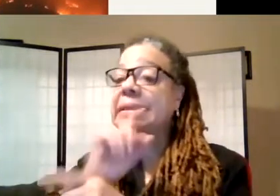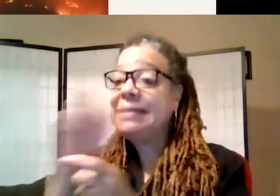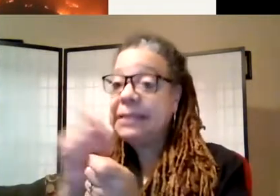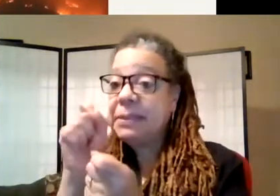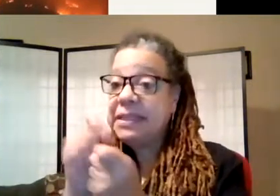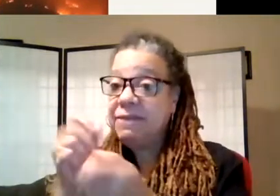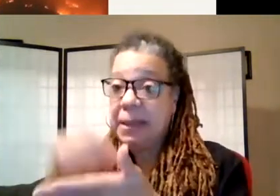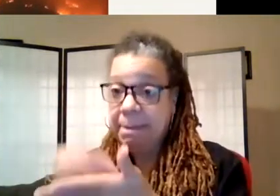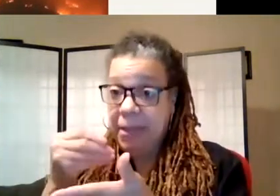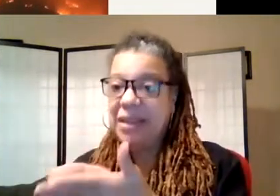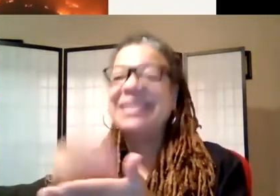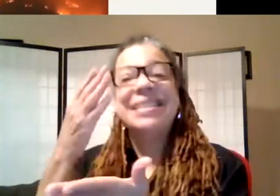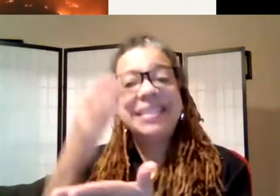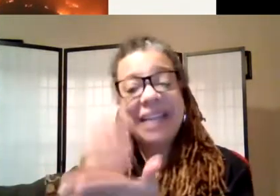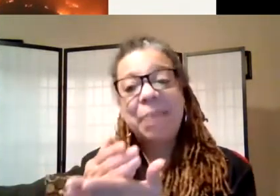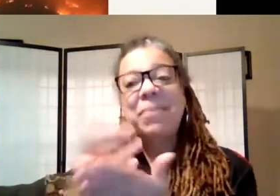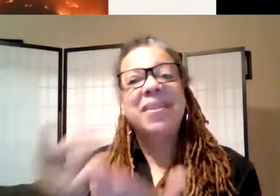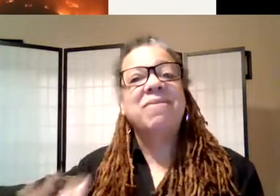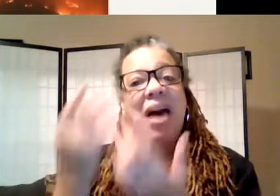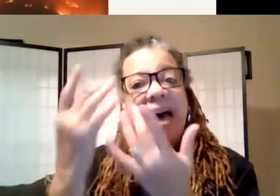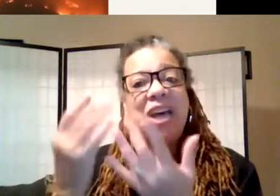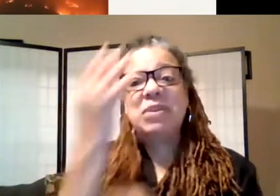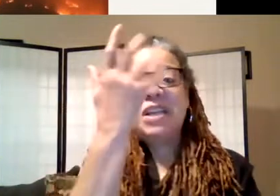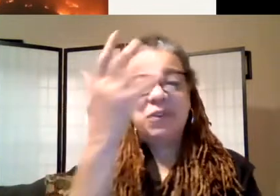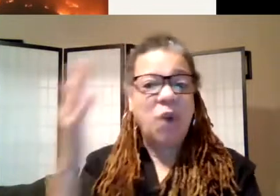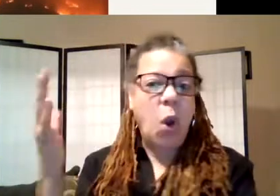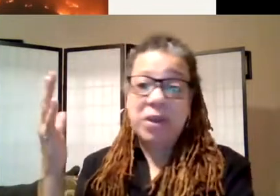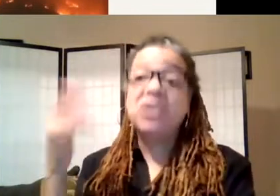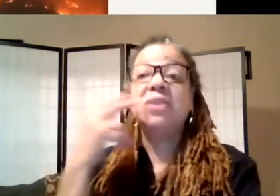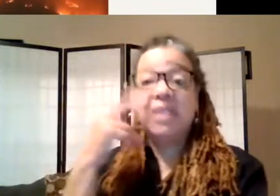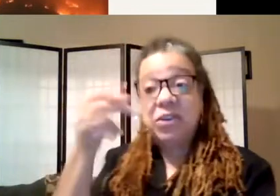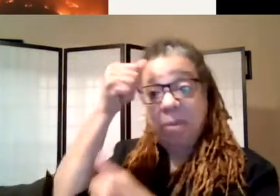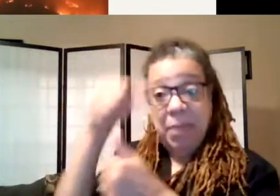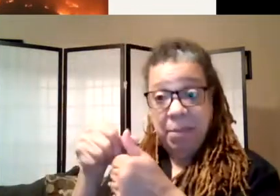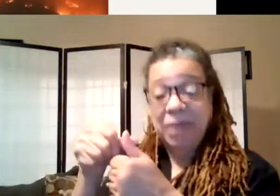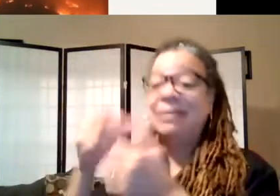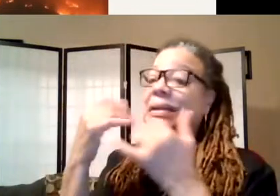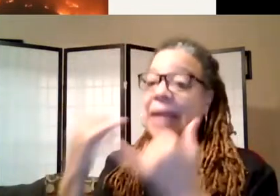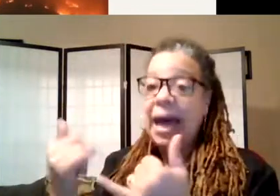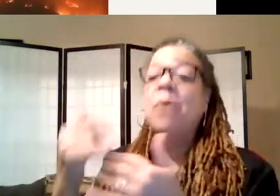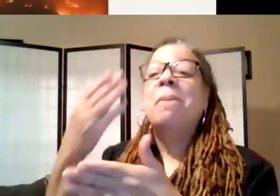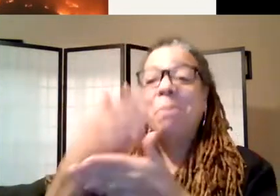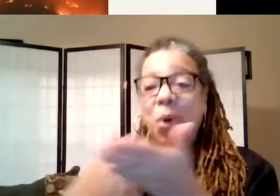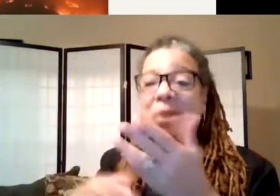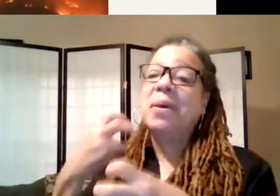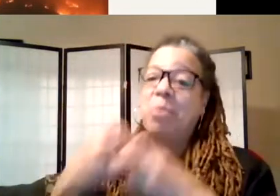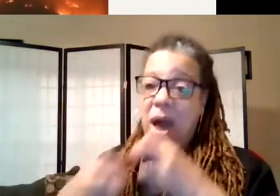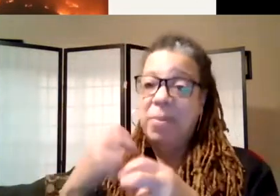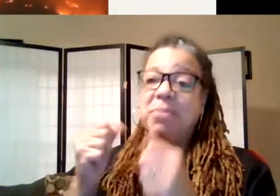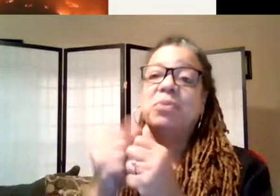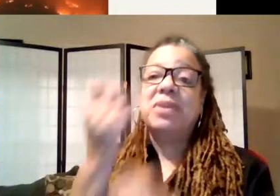catastrophic wildfires, which are now dampening our beautiful forests, which used to be carbon sinks, are now part of the problem with air particulates in